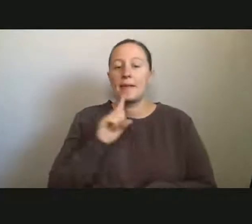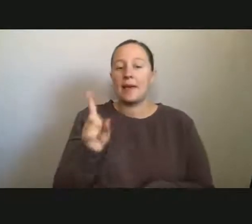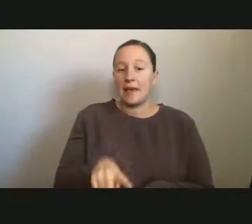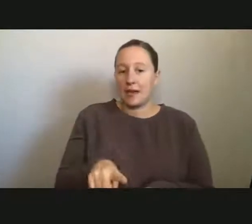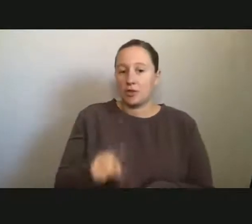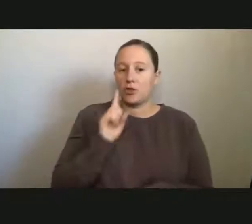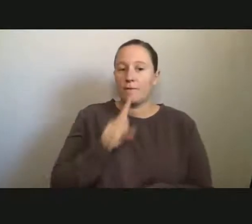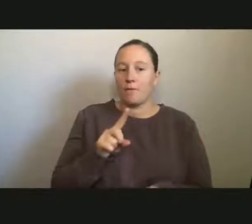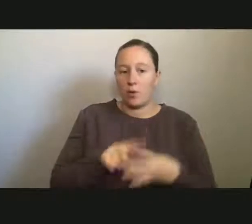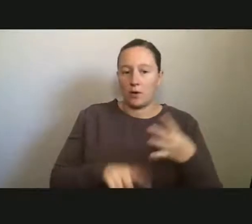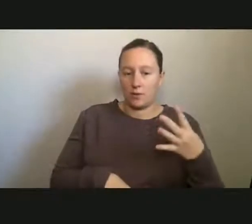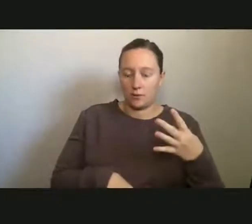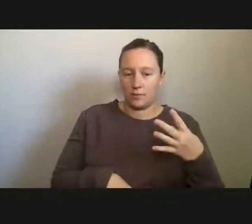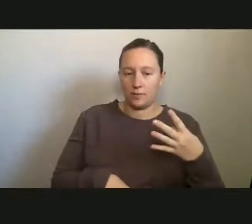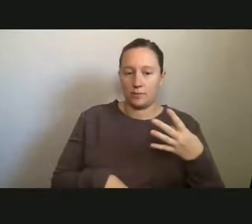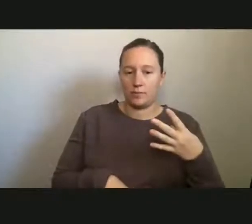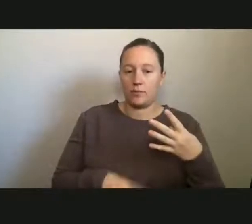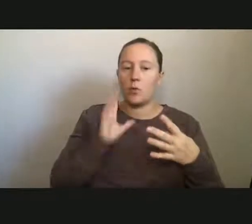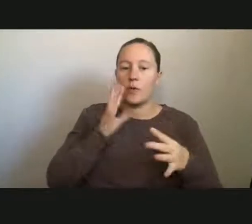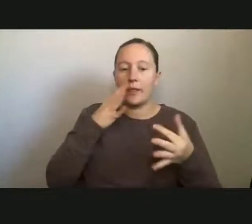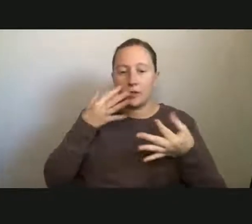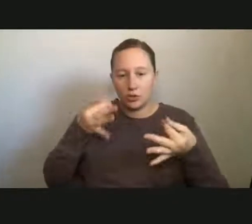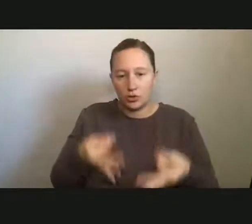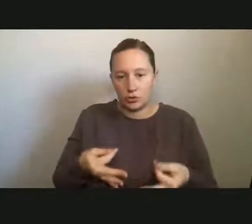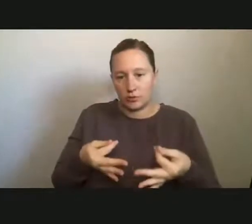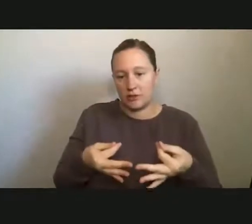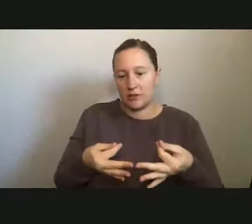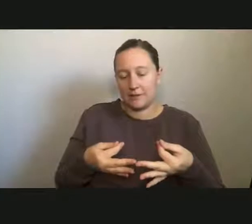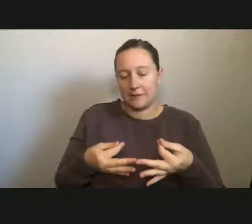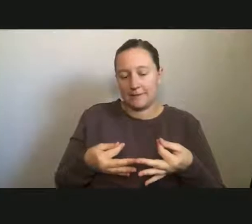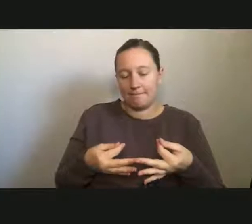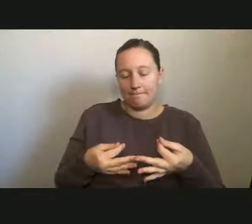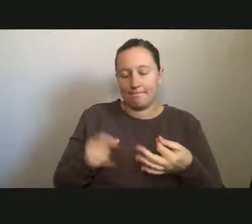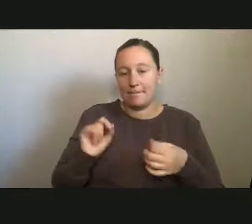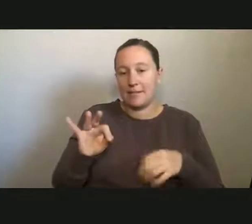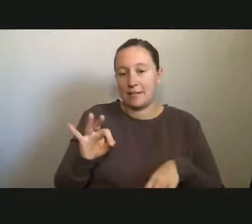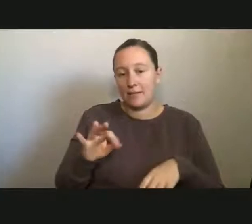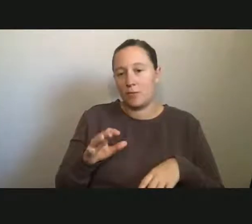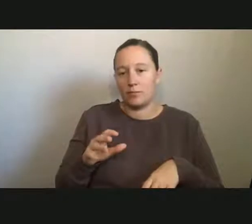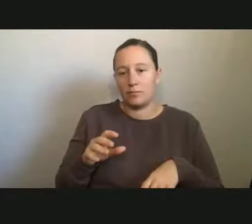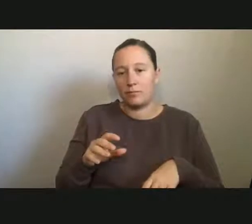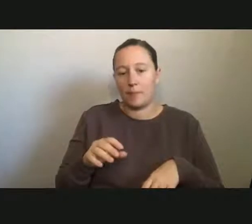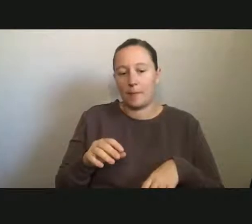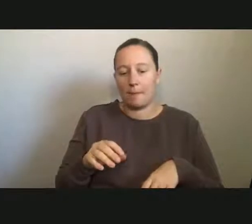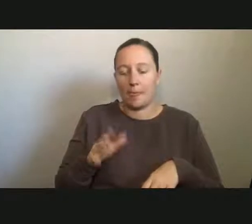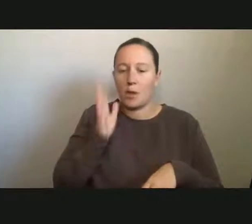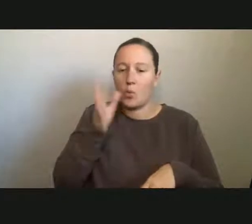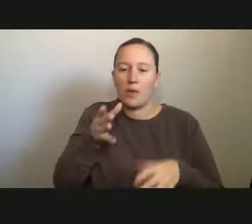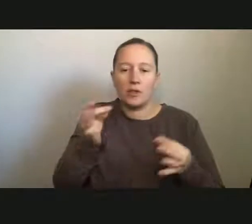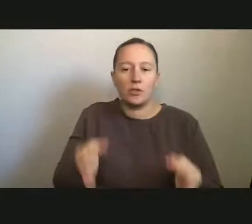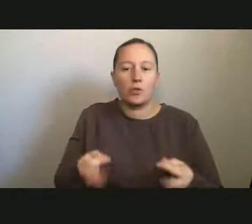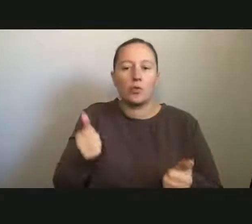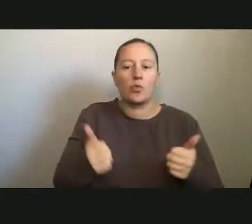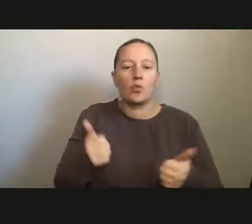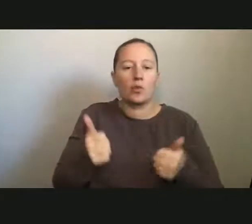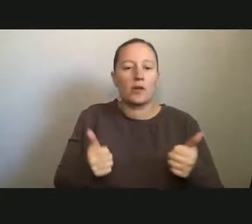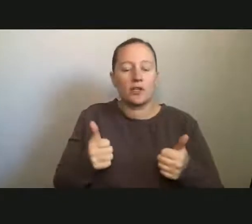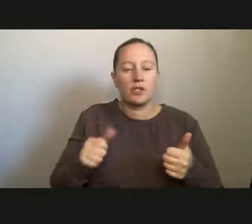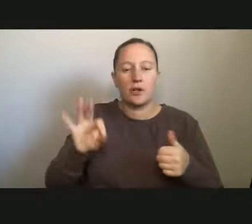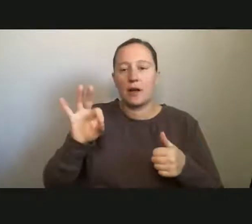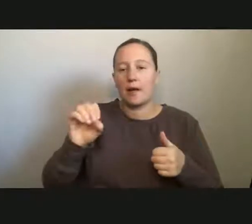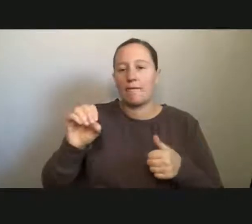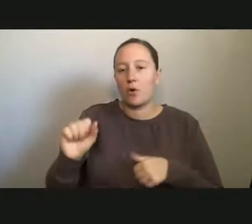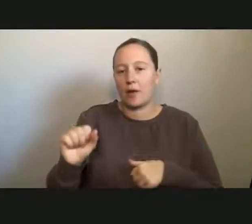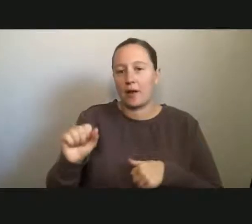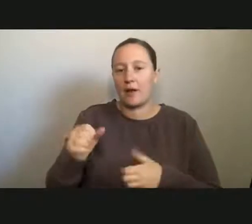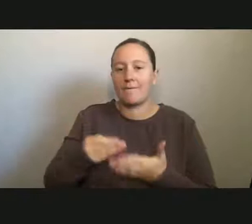these questions are going to determine whether or not are going to determine which FOA or